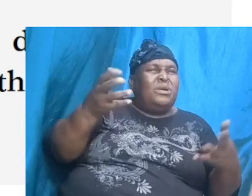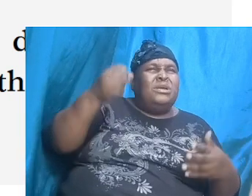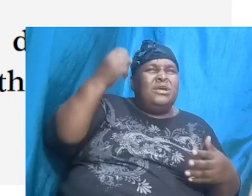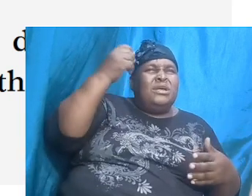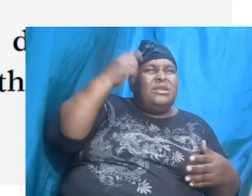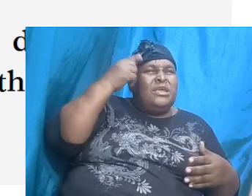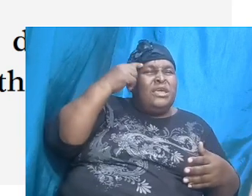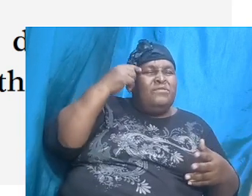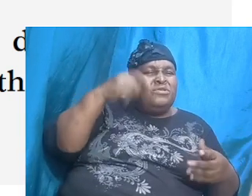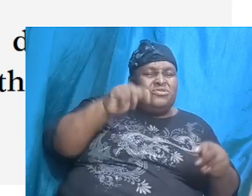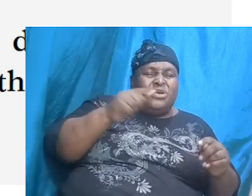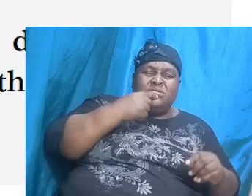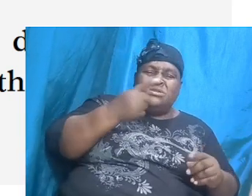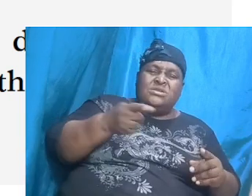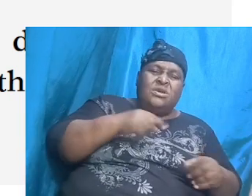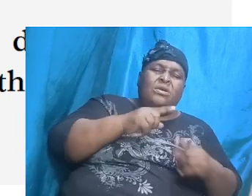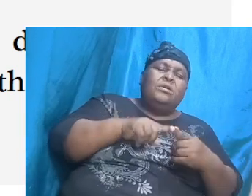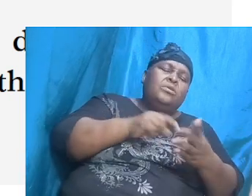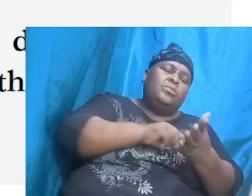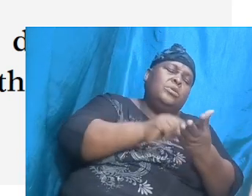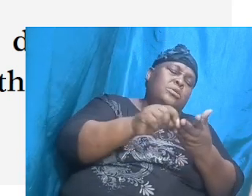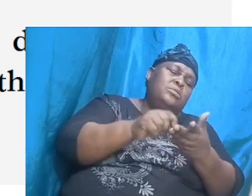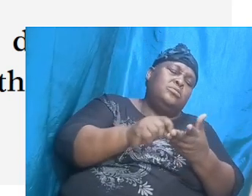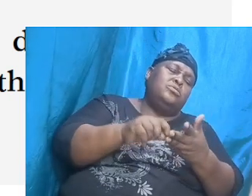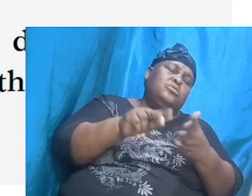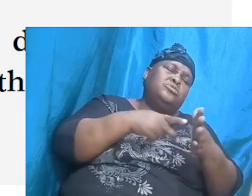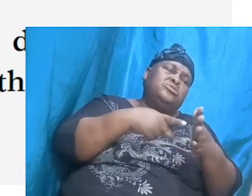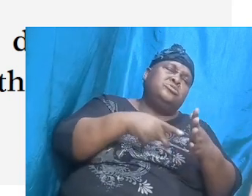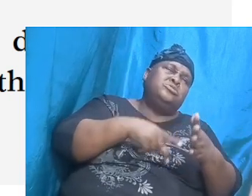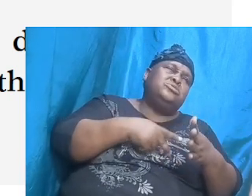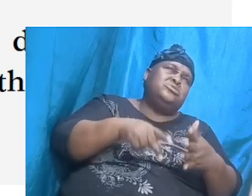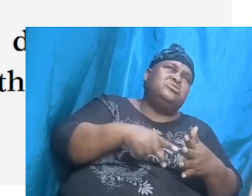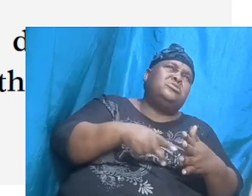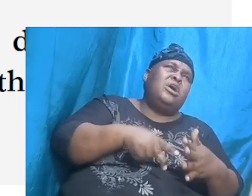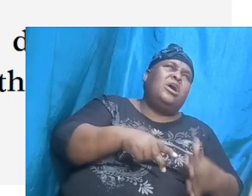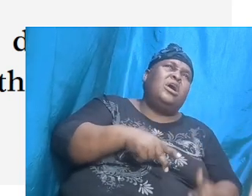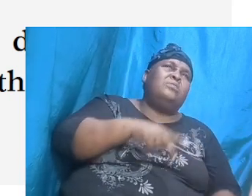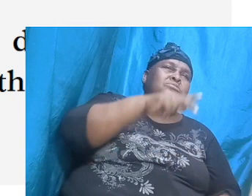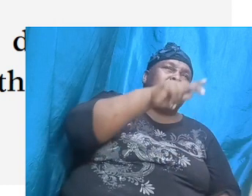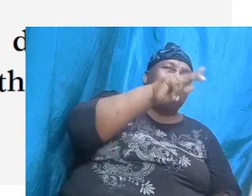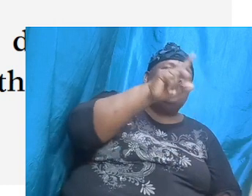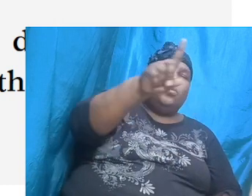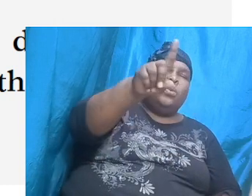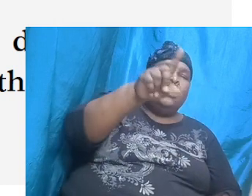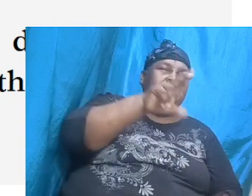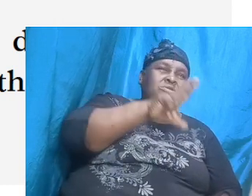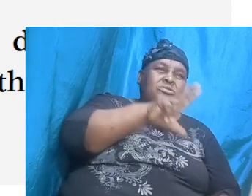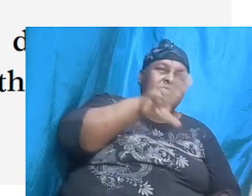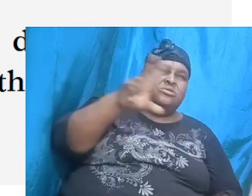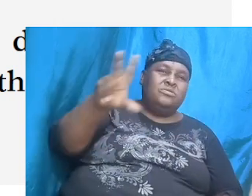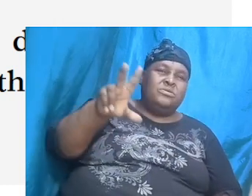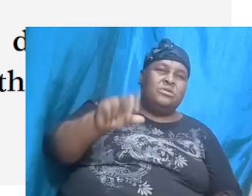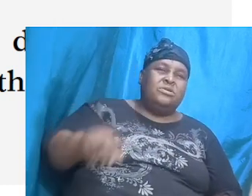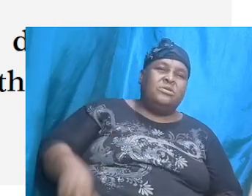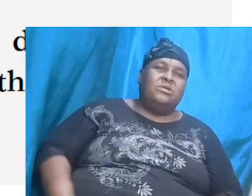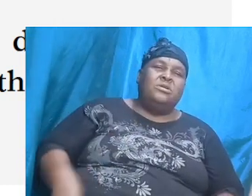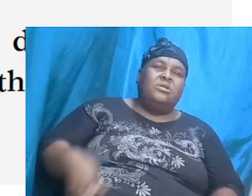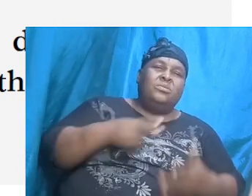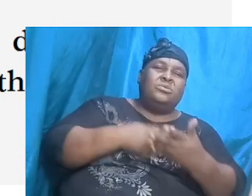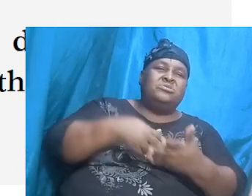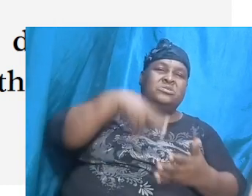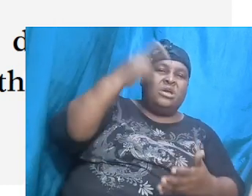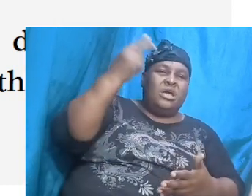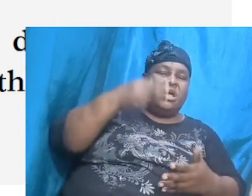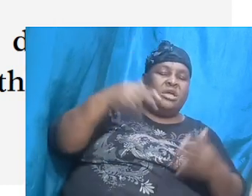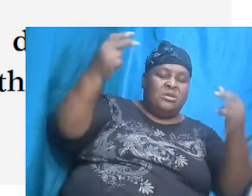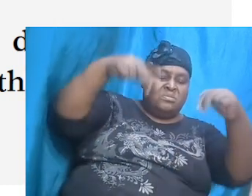wrote Psalm 133. Now, the Mount of Hermon was a mountain that was very high above the valleys and the plains of Palestine. And